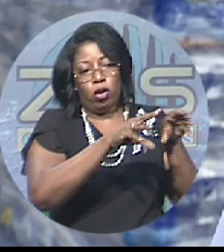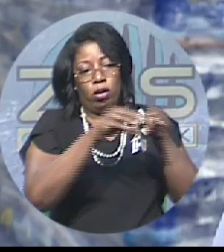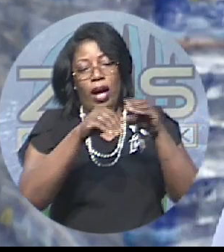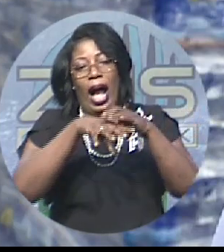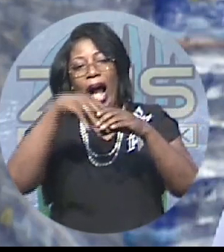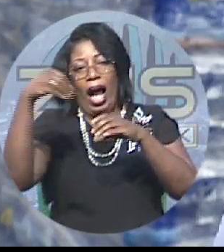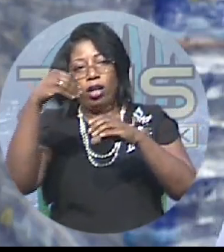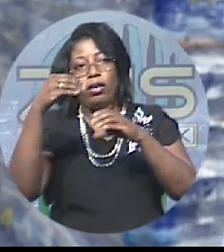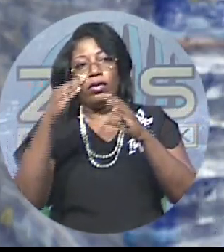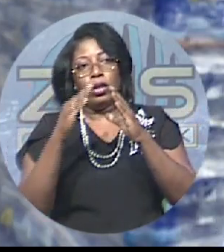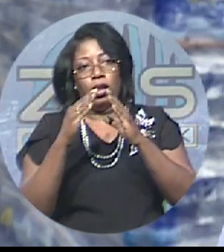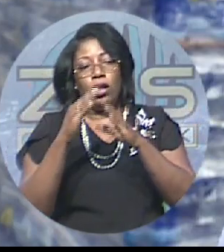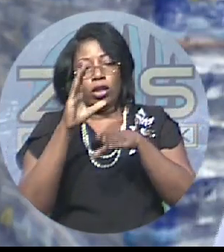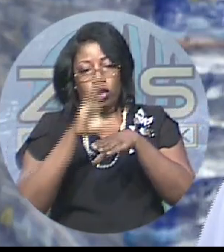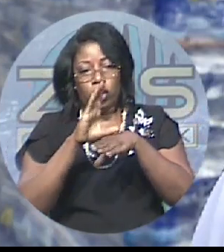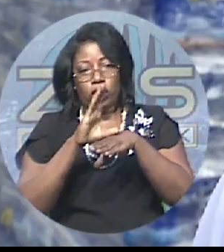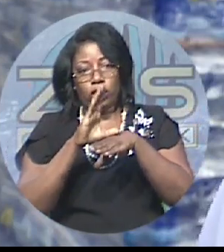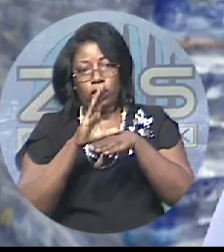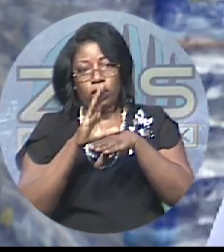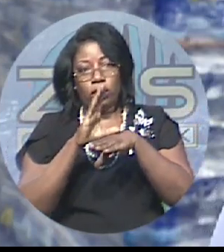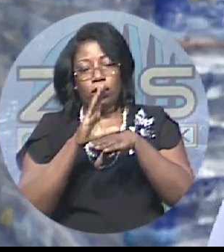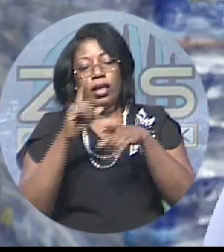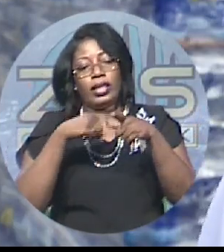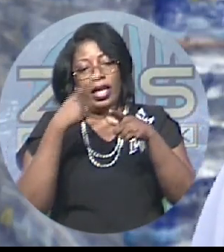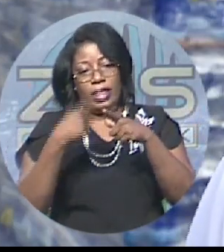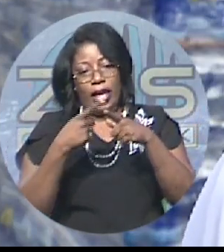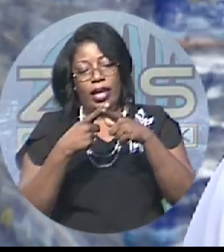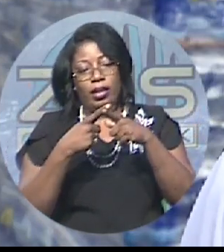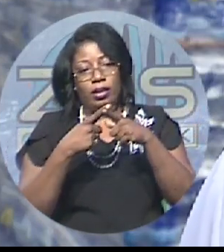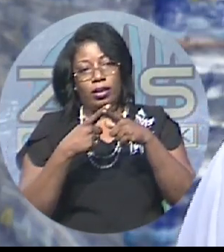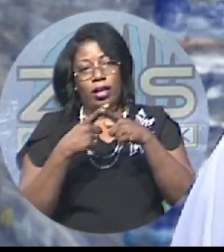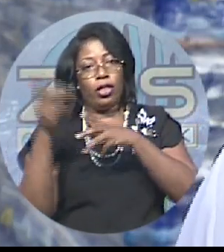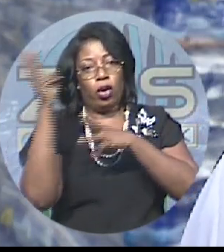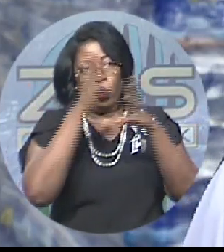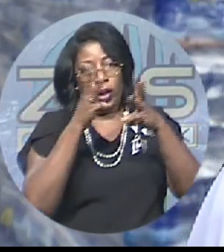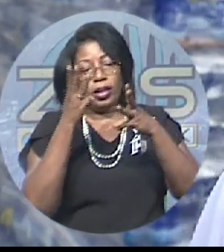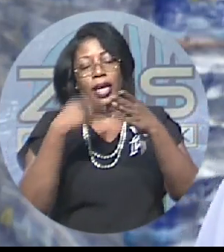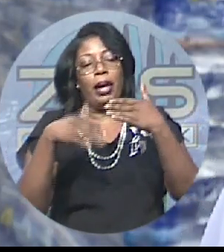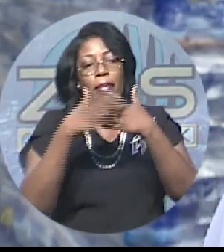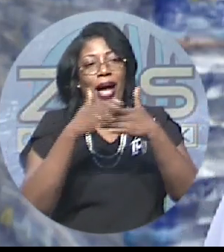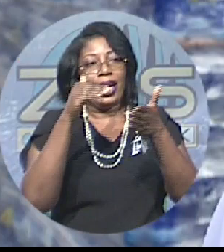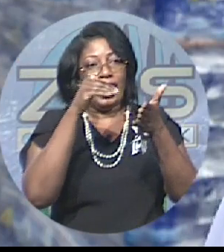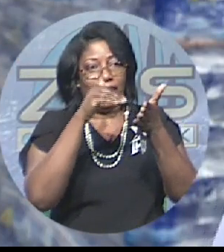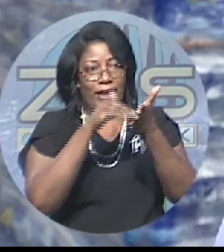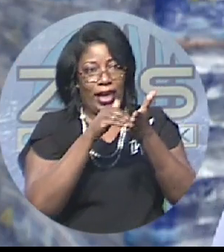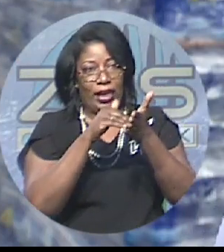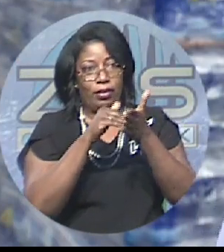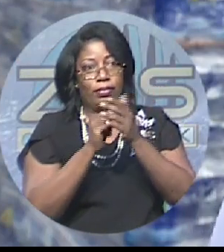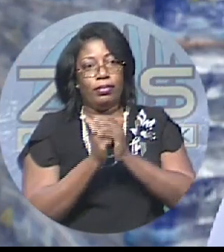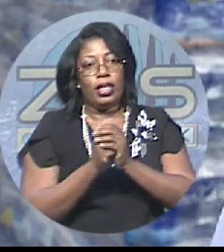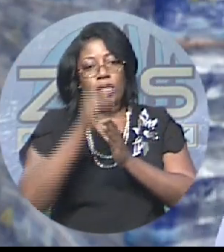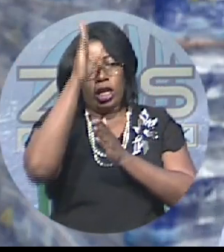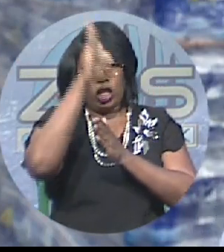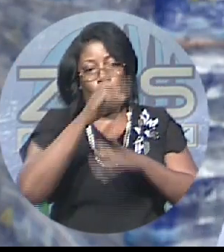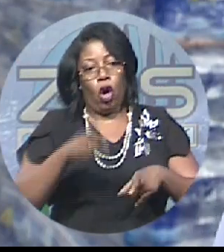enough time, and then it came again. So in answering that question, it was like God just gave us enough time to